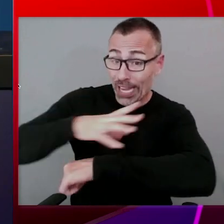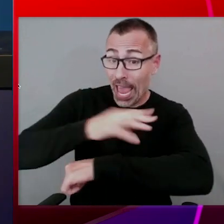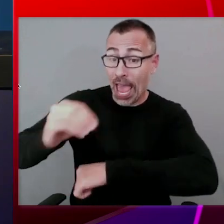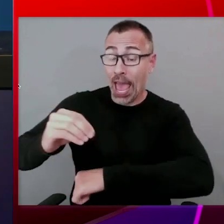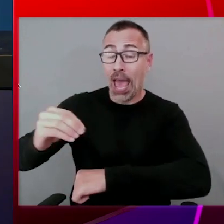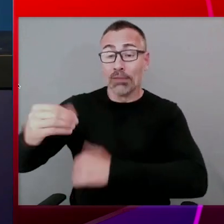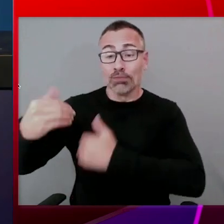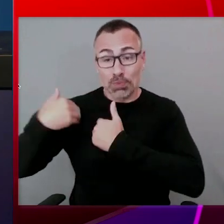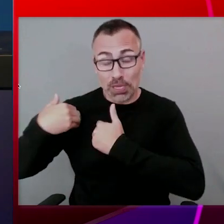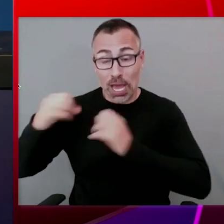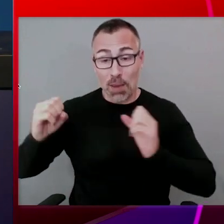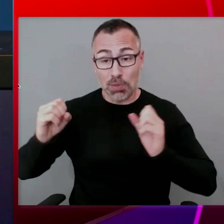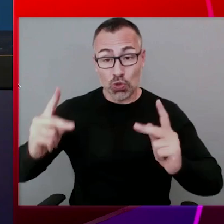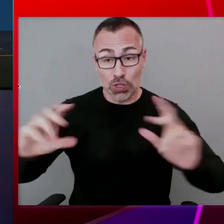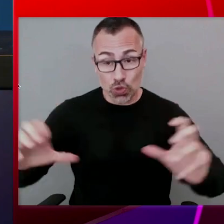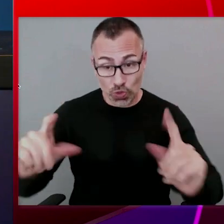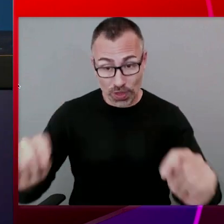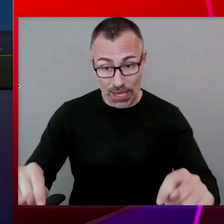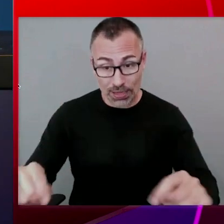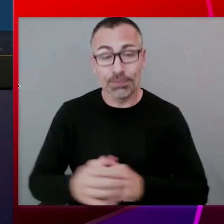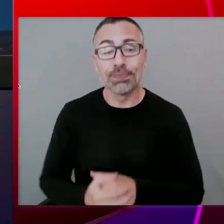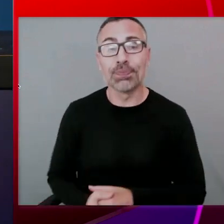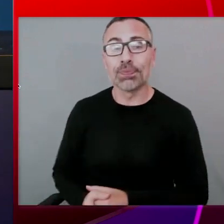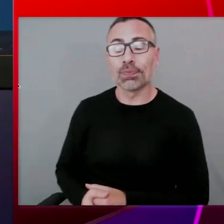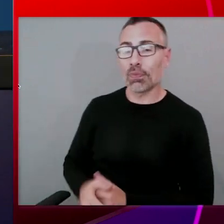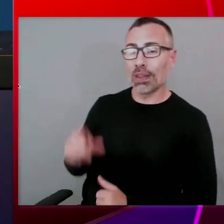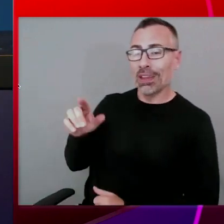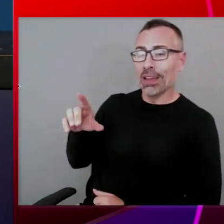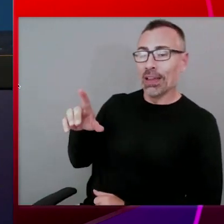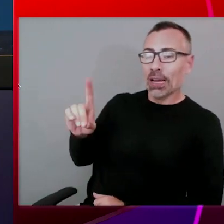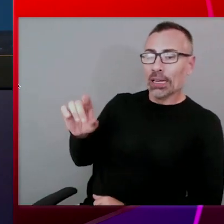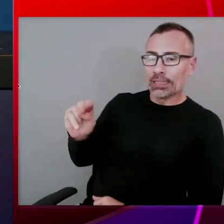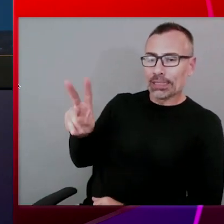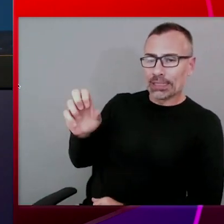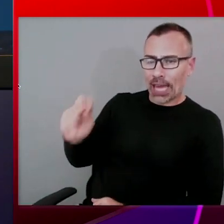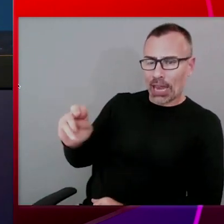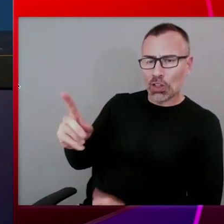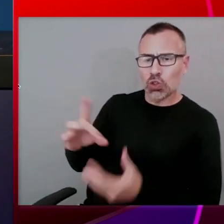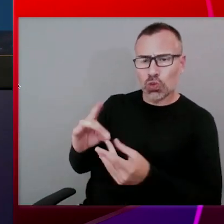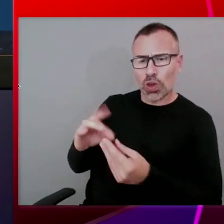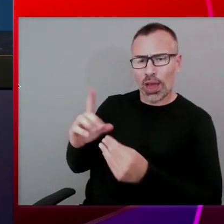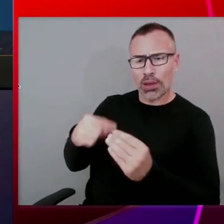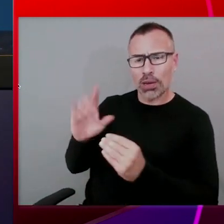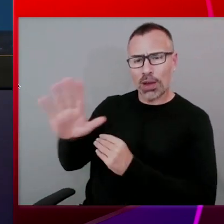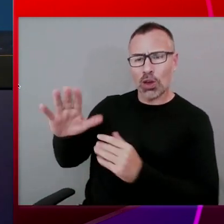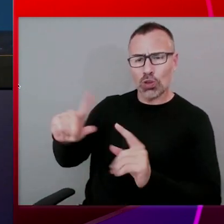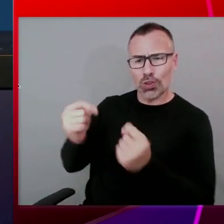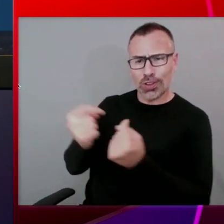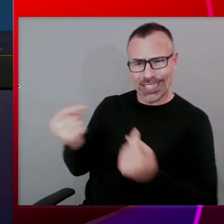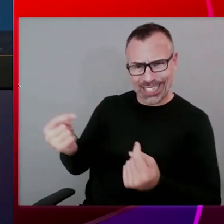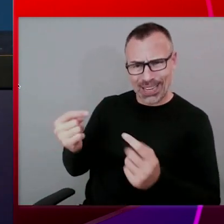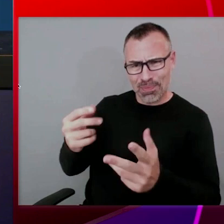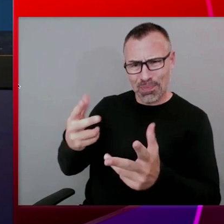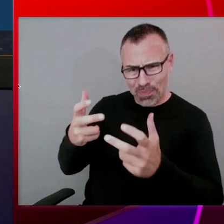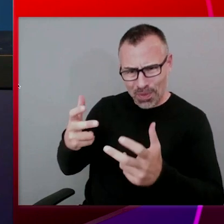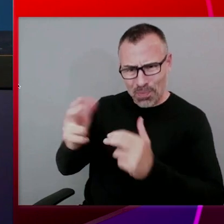as we were talking earlier, you were telling us how quickly your team built a solution for an NGO. So can you share us more about